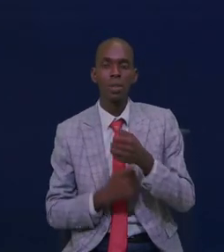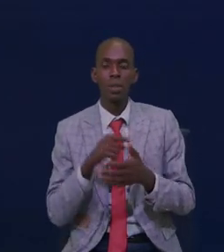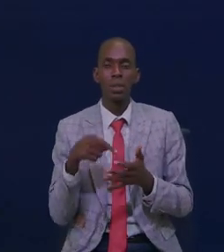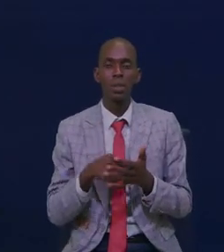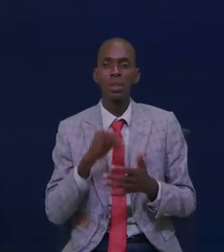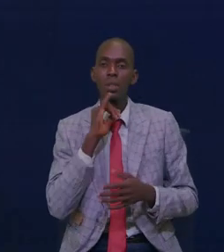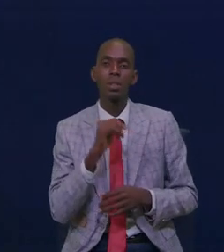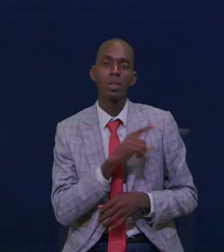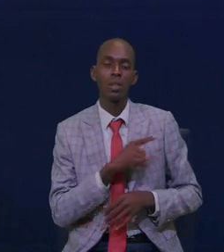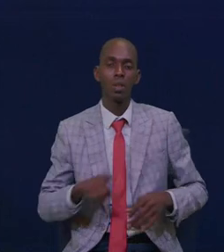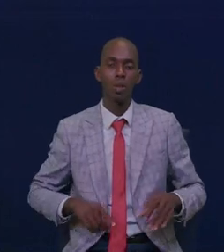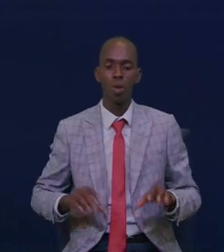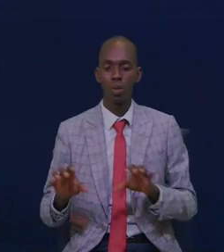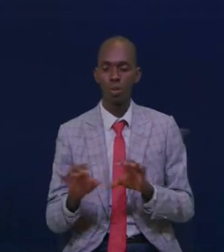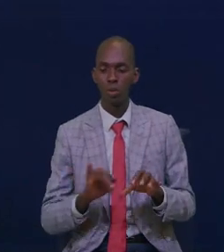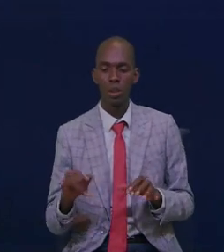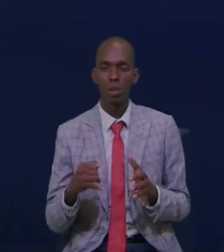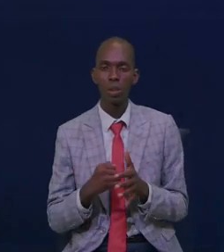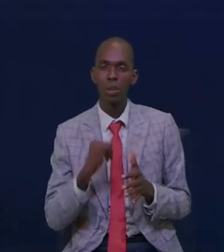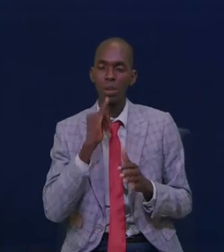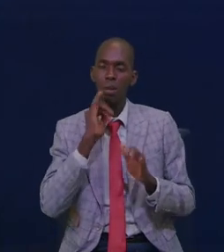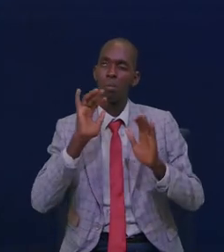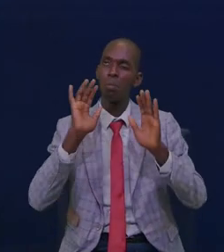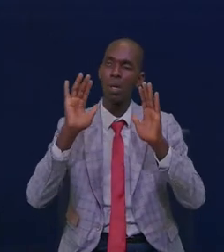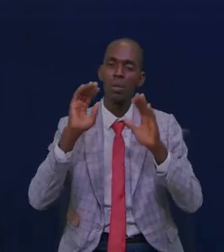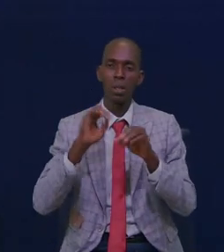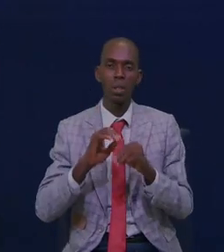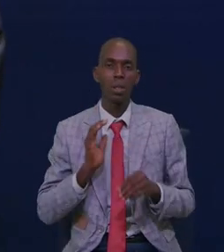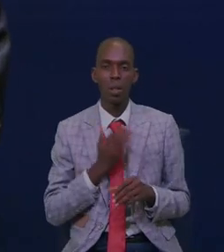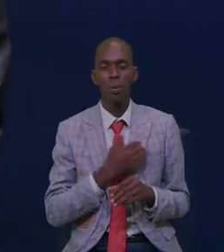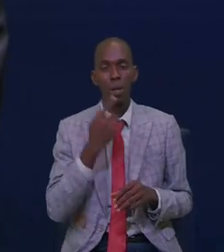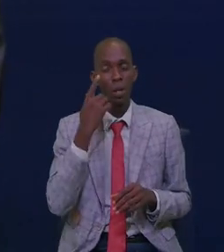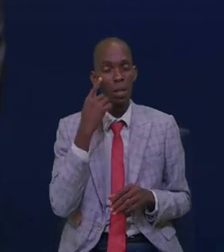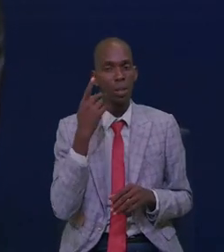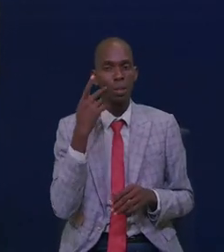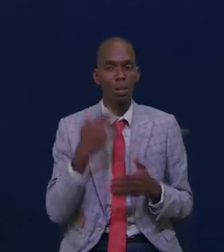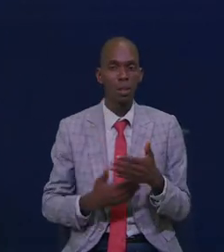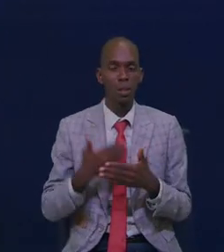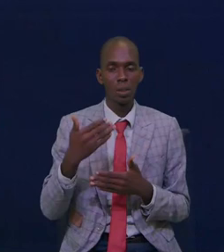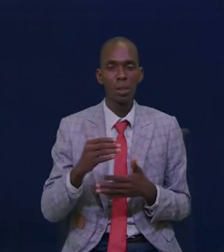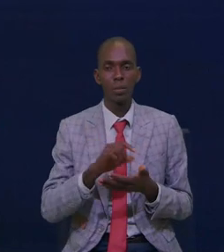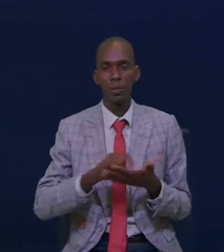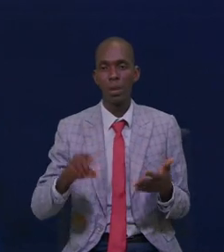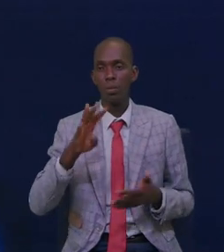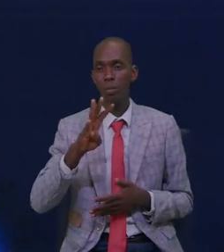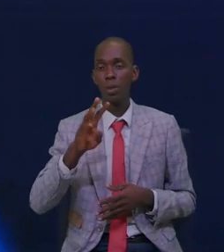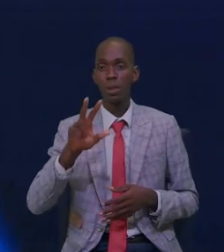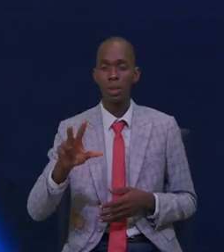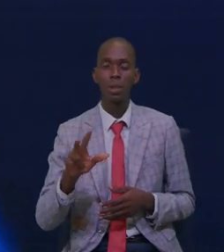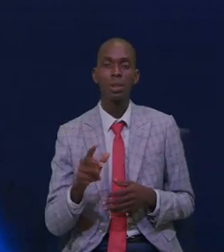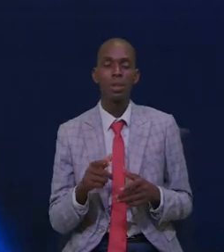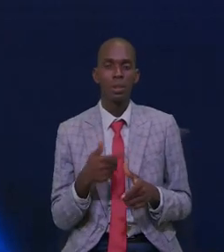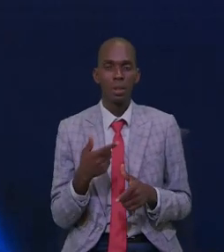is marvelous in our eyes. Look at the next verse there, verse 43. It says, therefore I